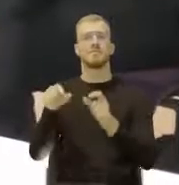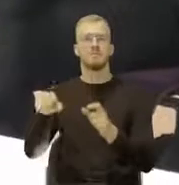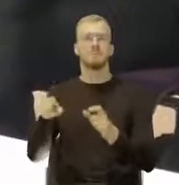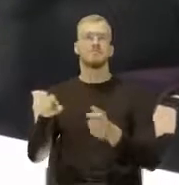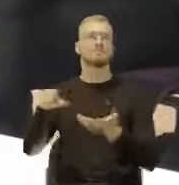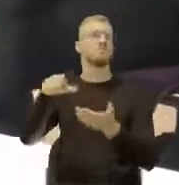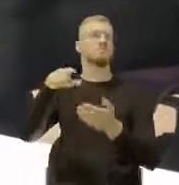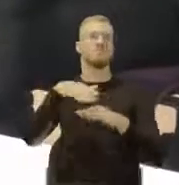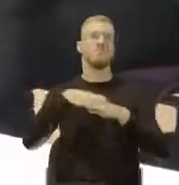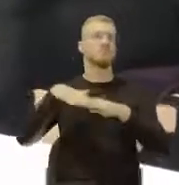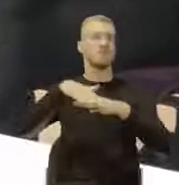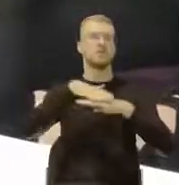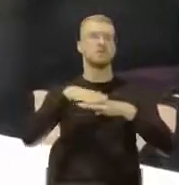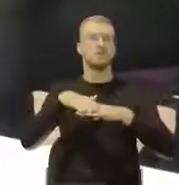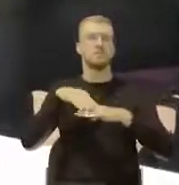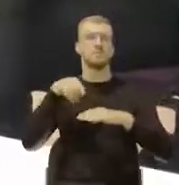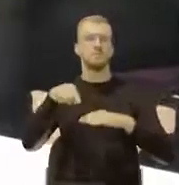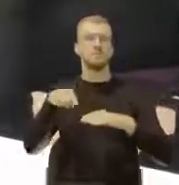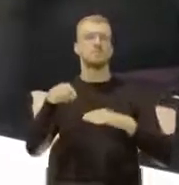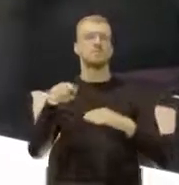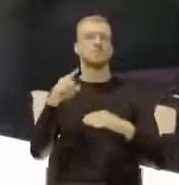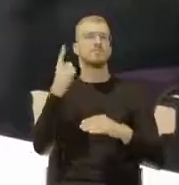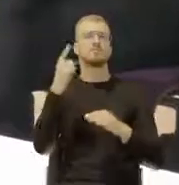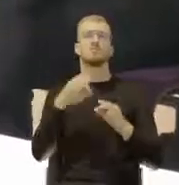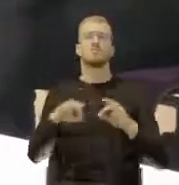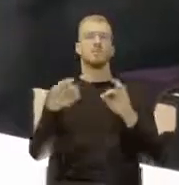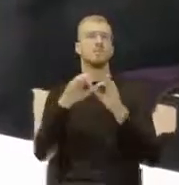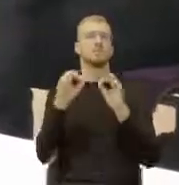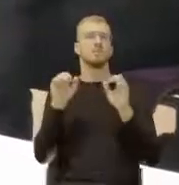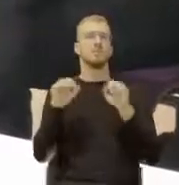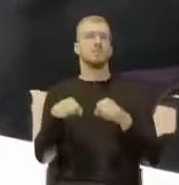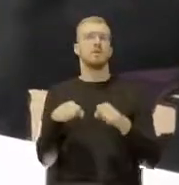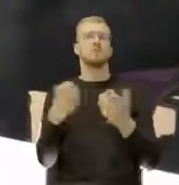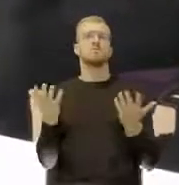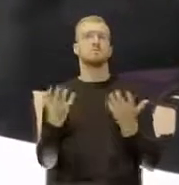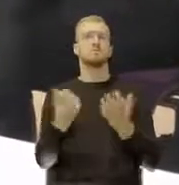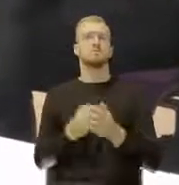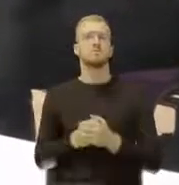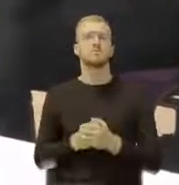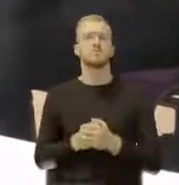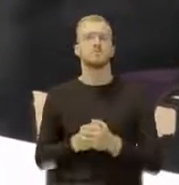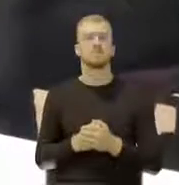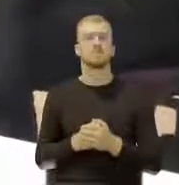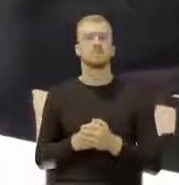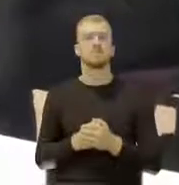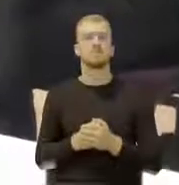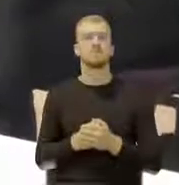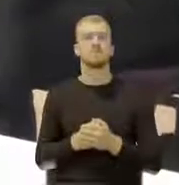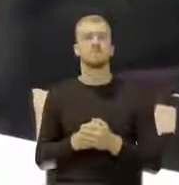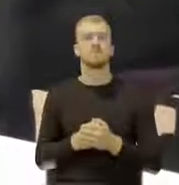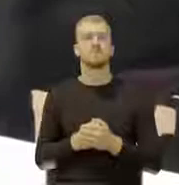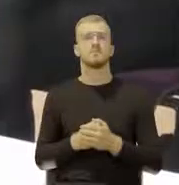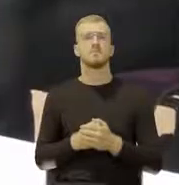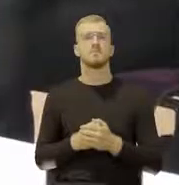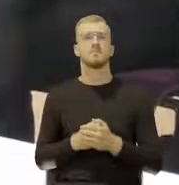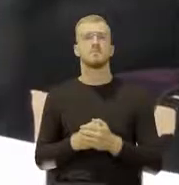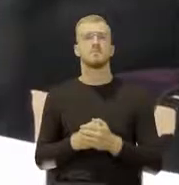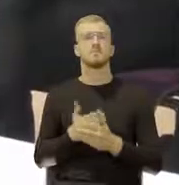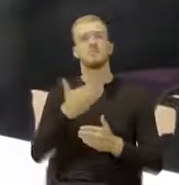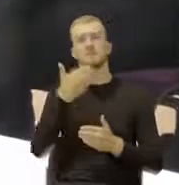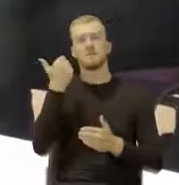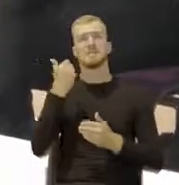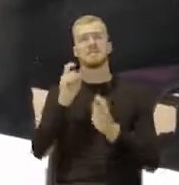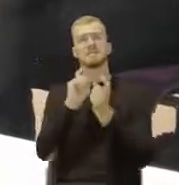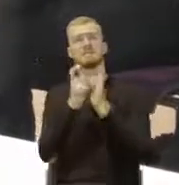climate challenge while improving at the same time safety, accessibility, health, and keeping our cities prosperous and